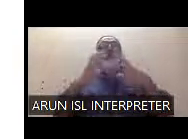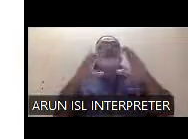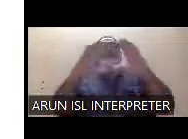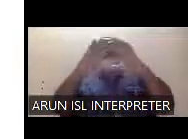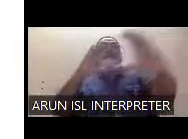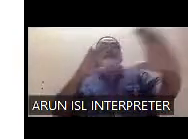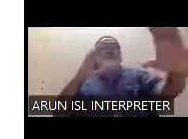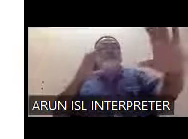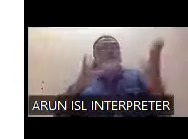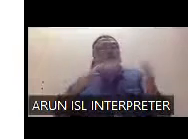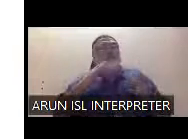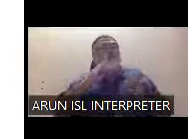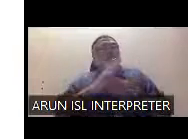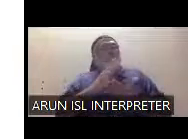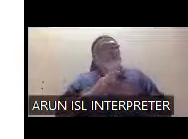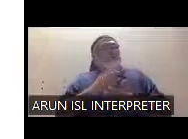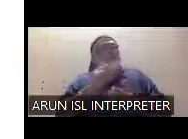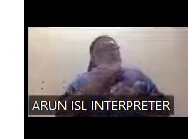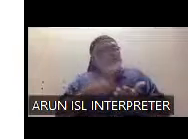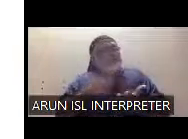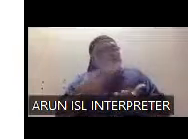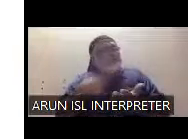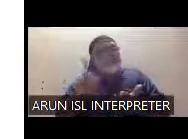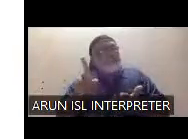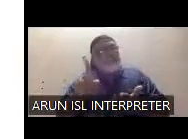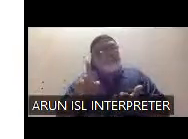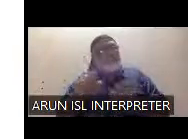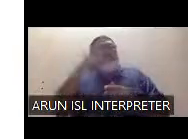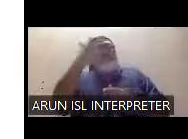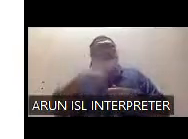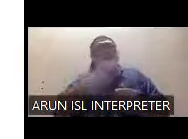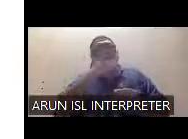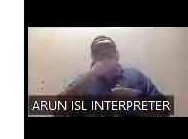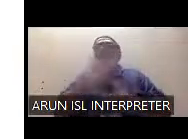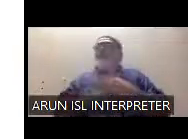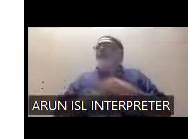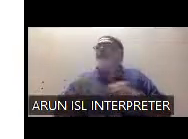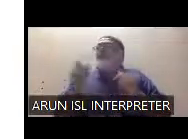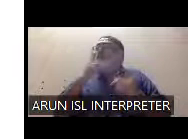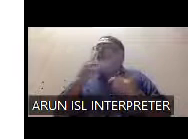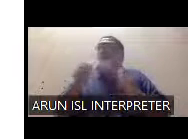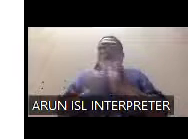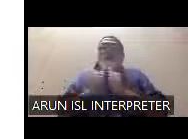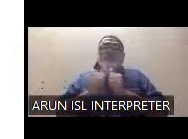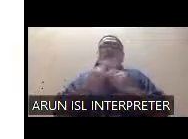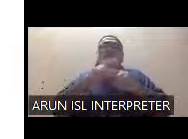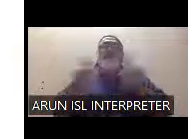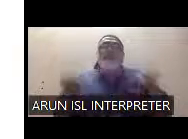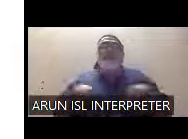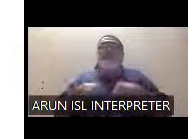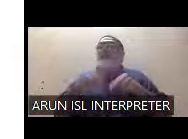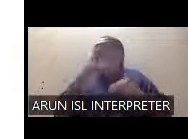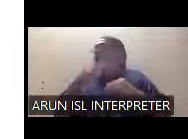in the guideline, I don't know how far it is practical, because a person with disability very often may travel with a family member without